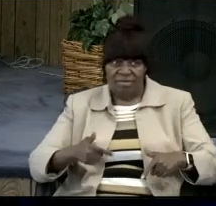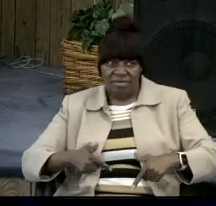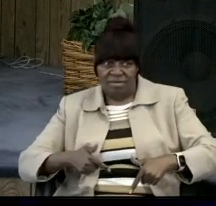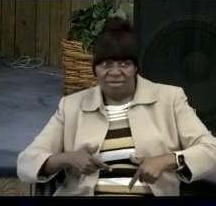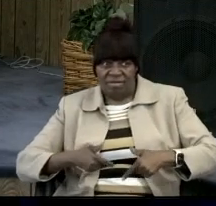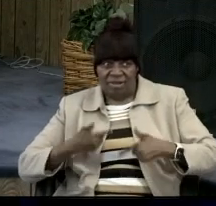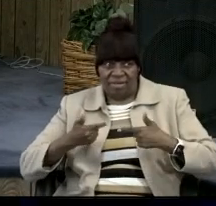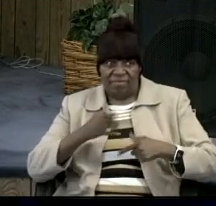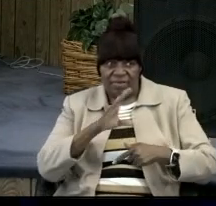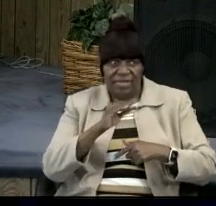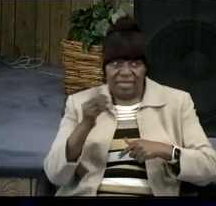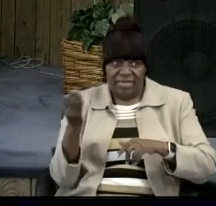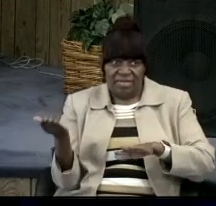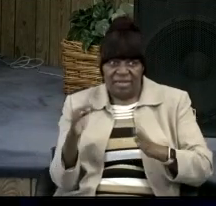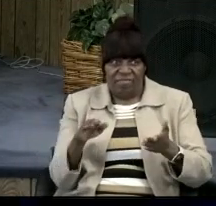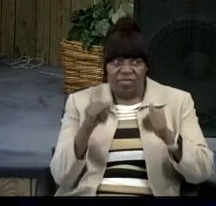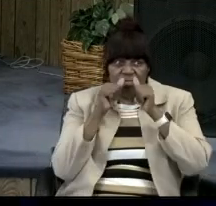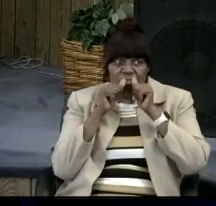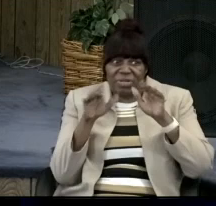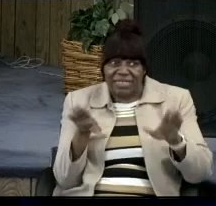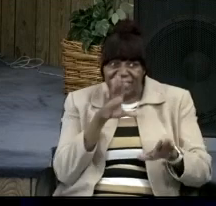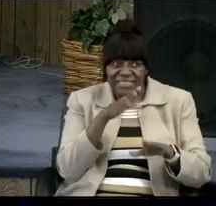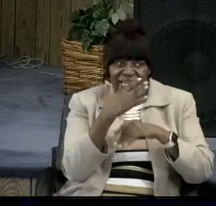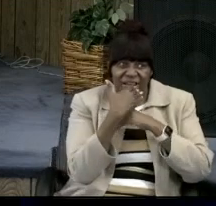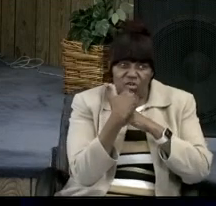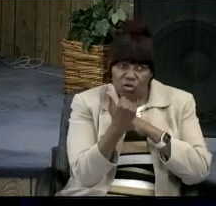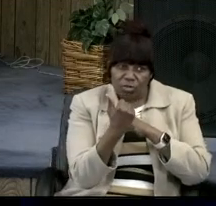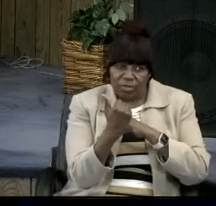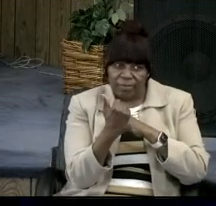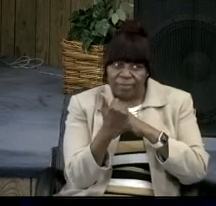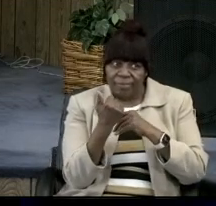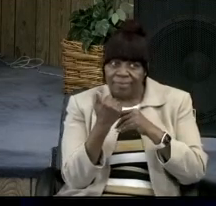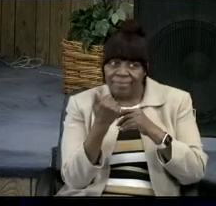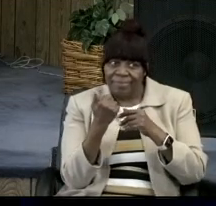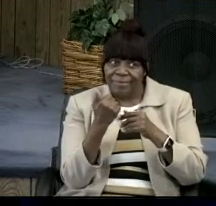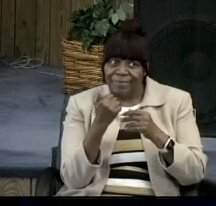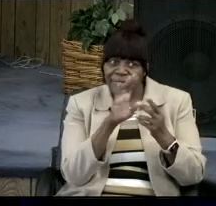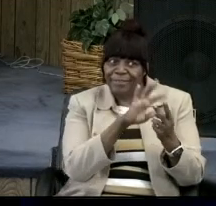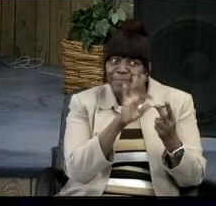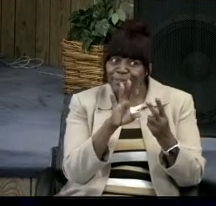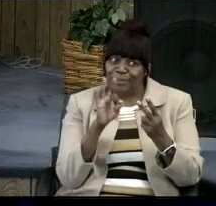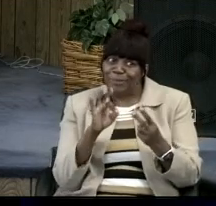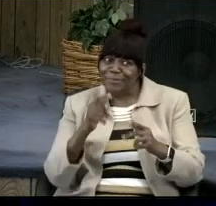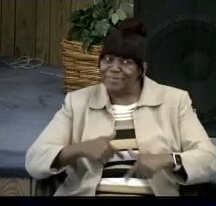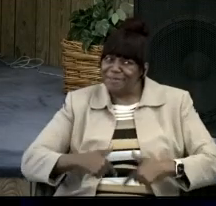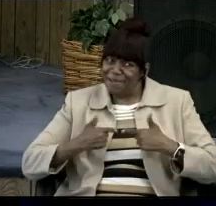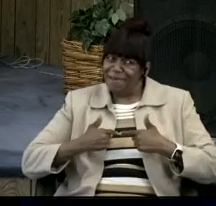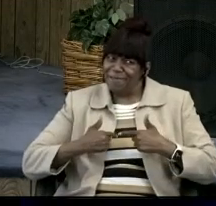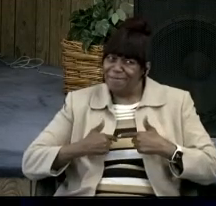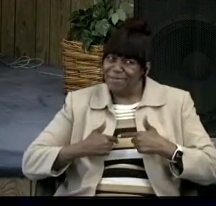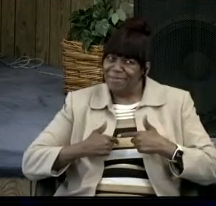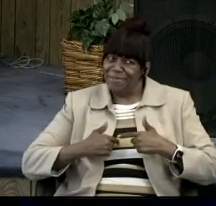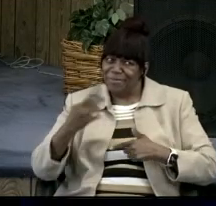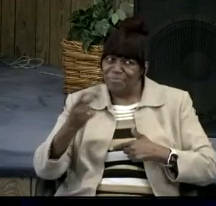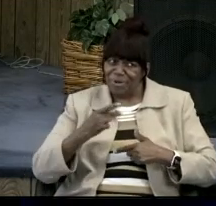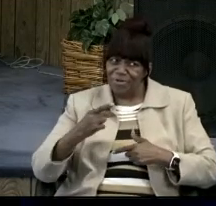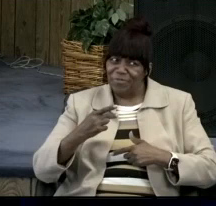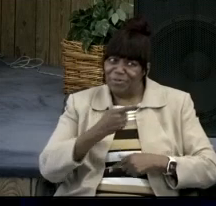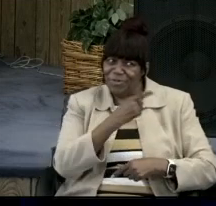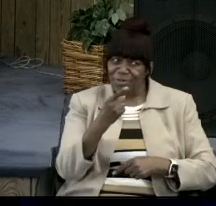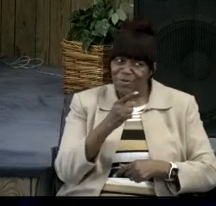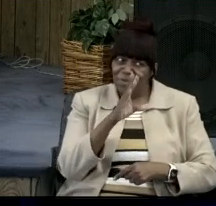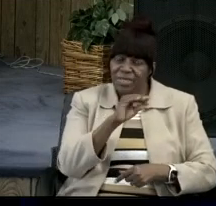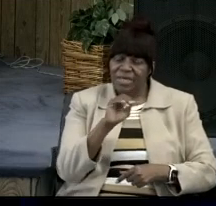death, blessings and cursings. Therefore choose what? Life, that both